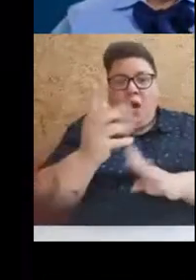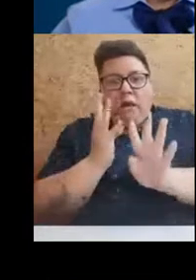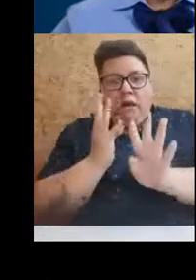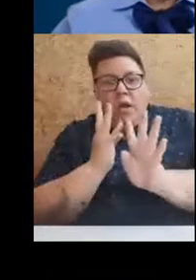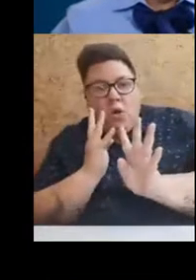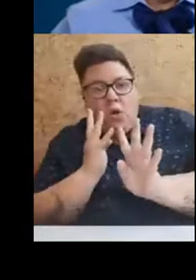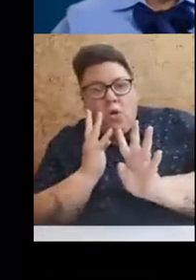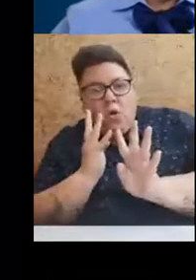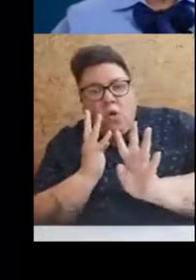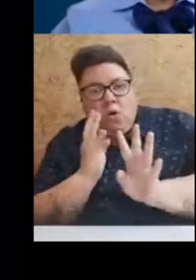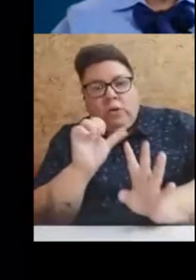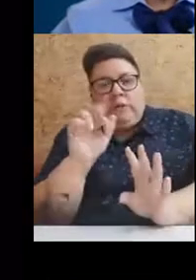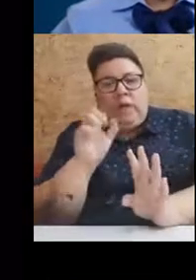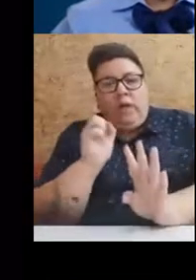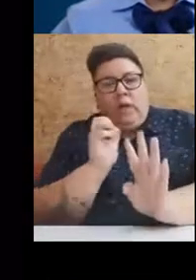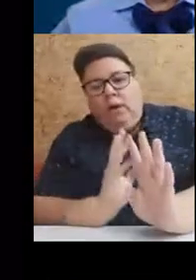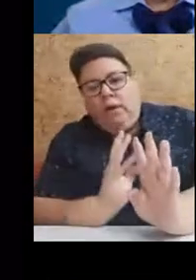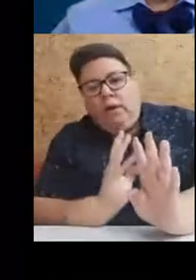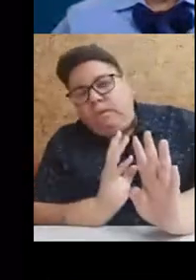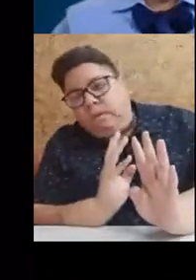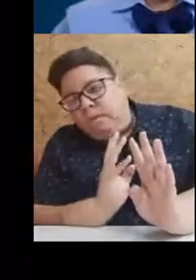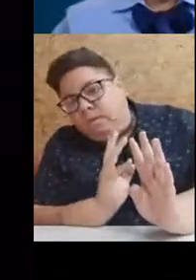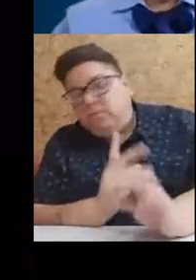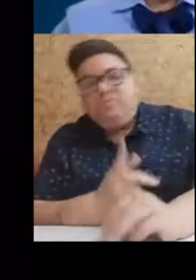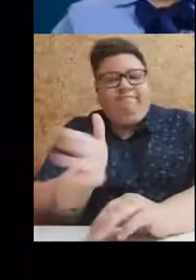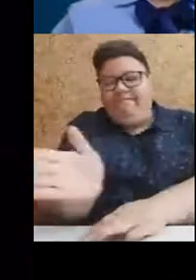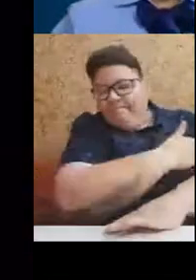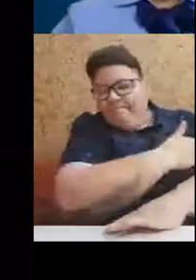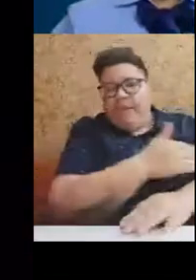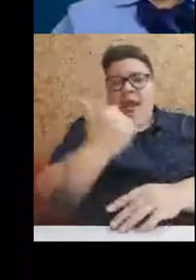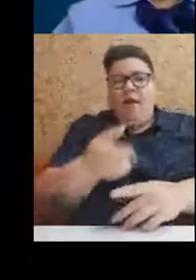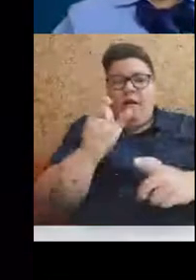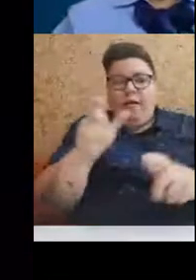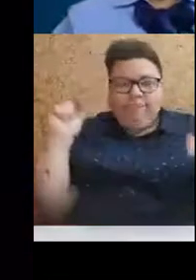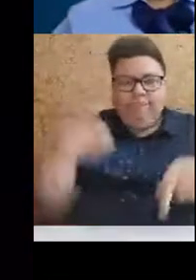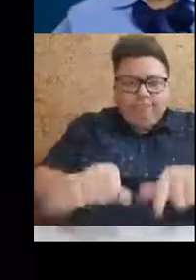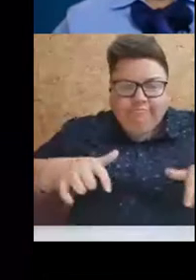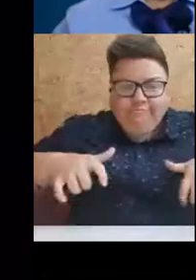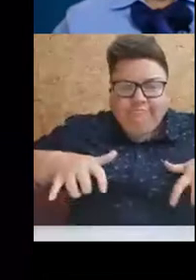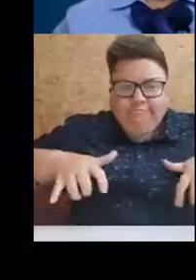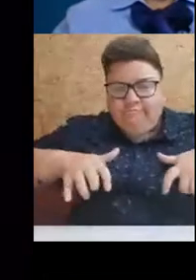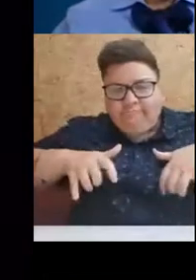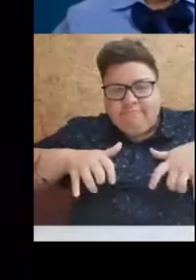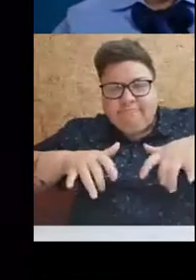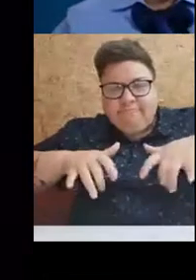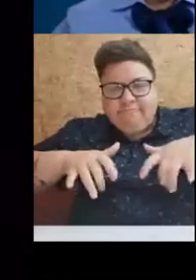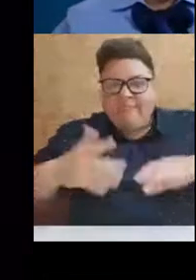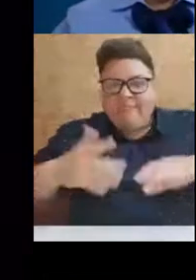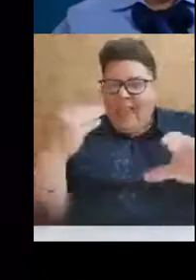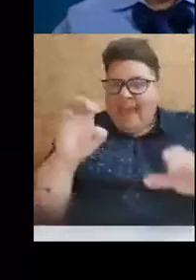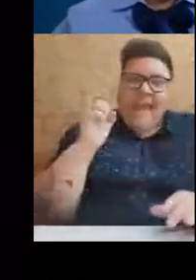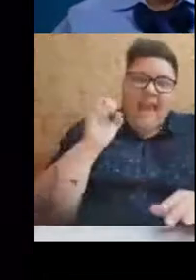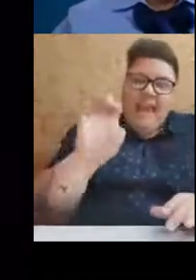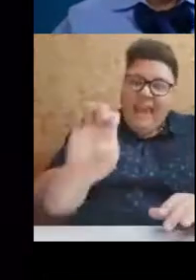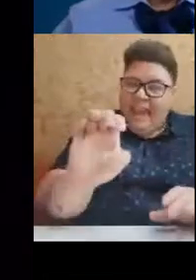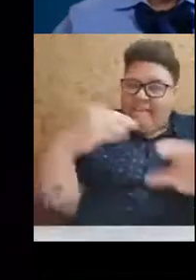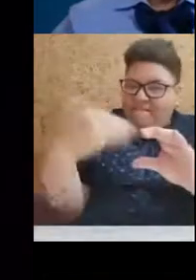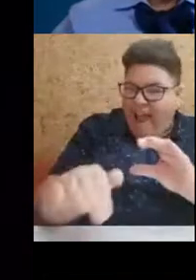can now deal with SARS in the comfort of their own home. Of course, on e-filing, you can now register